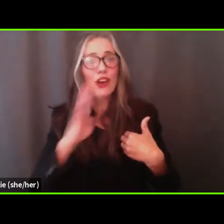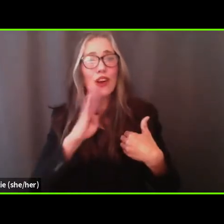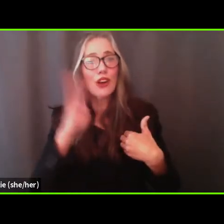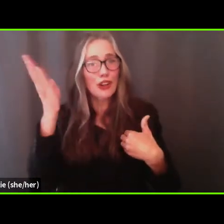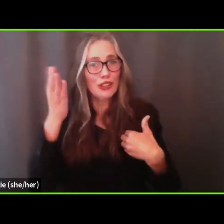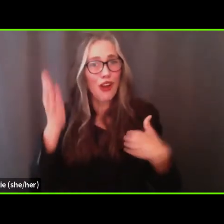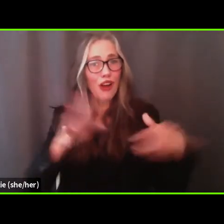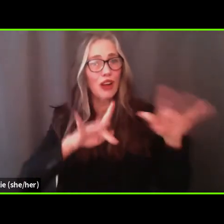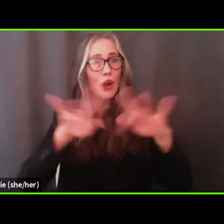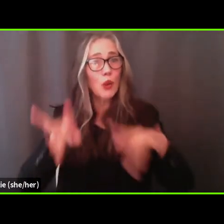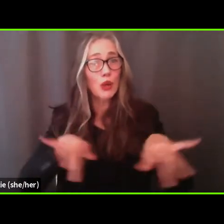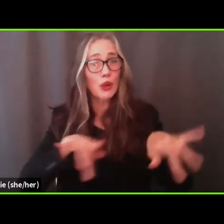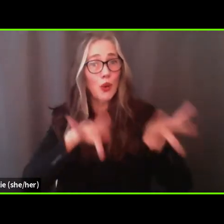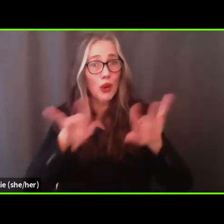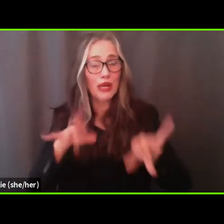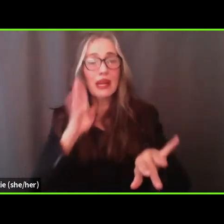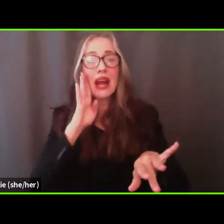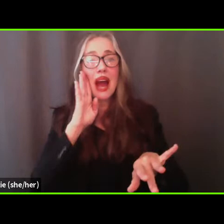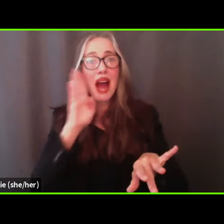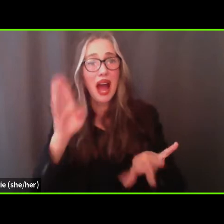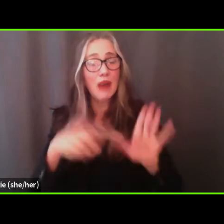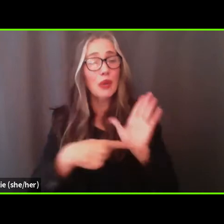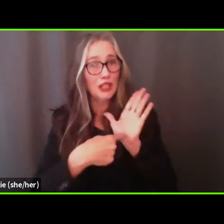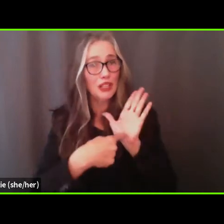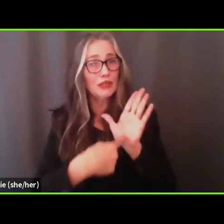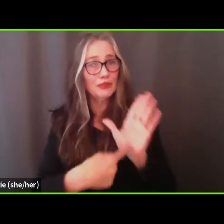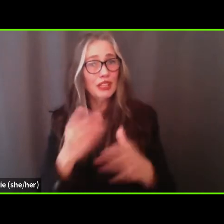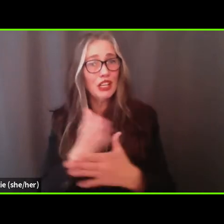and share that now